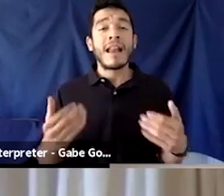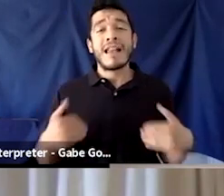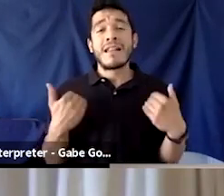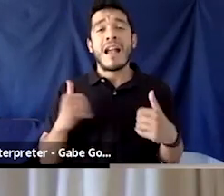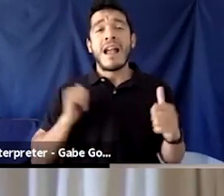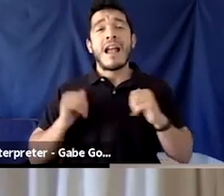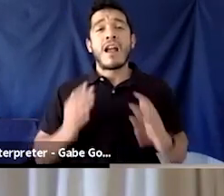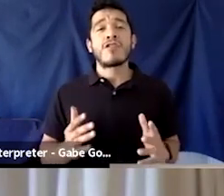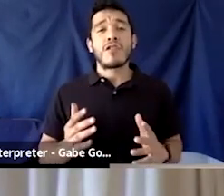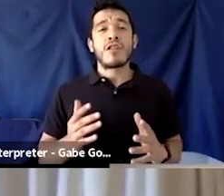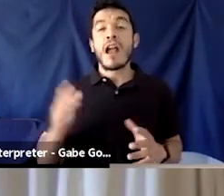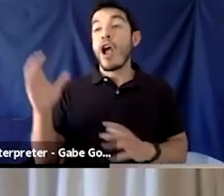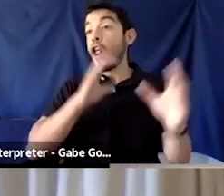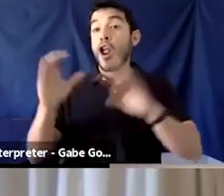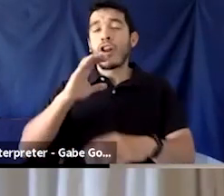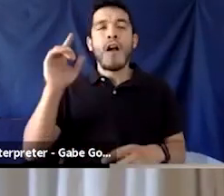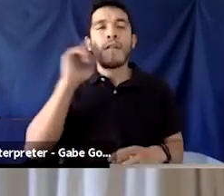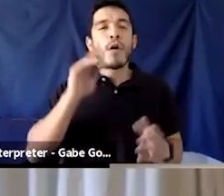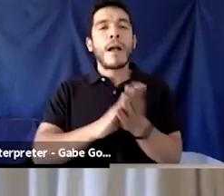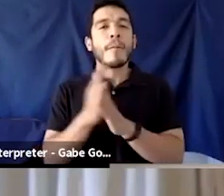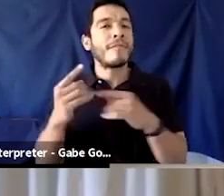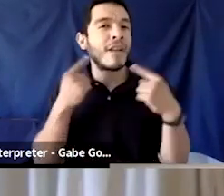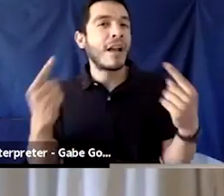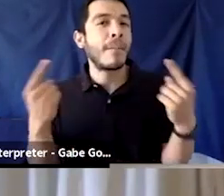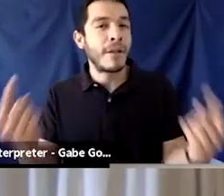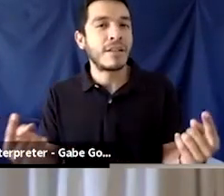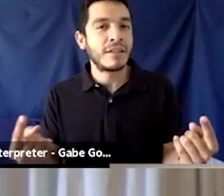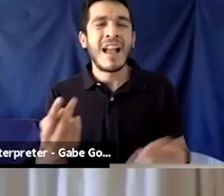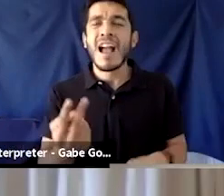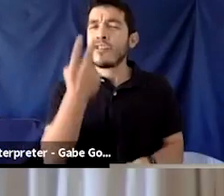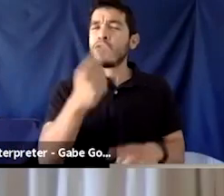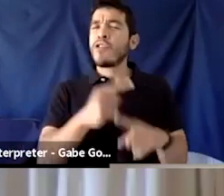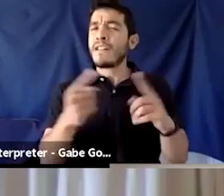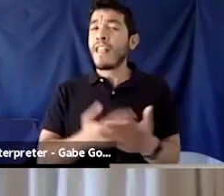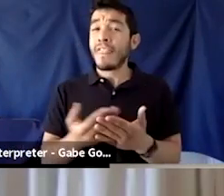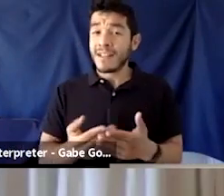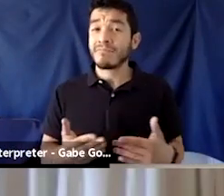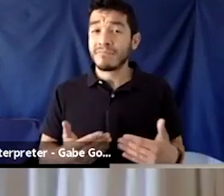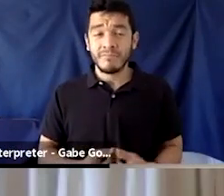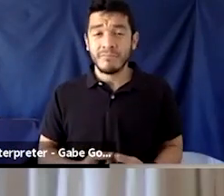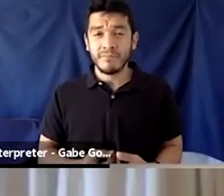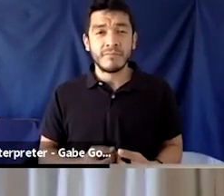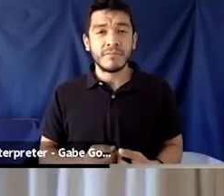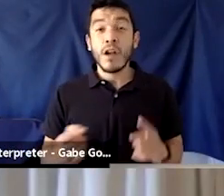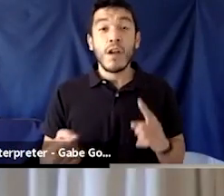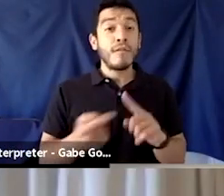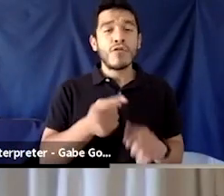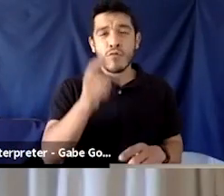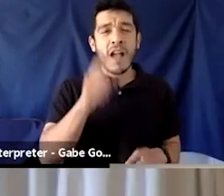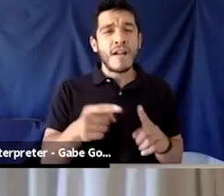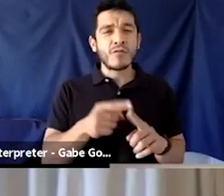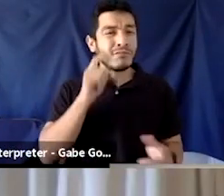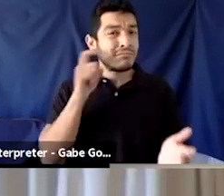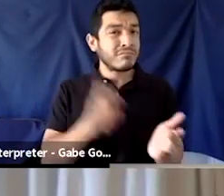actors are coming up in search of is celebrity. Two very different animals. So first you've got to identify